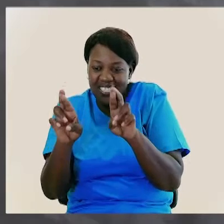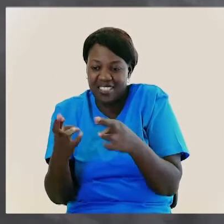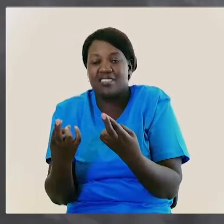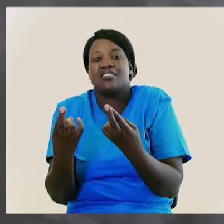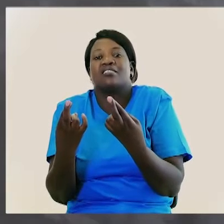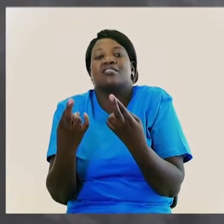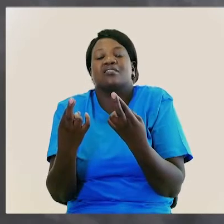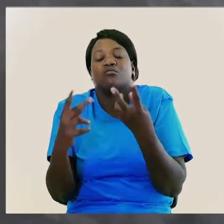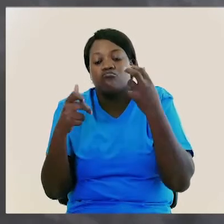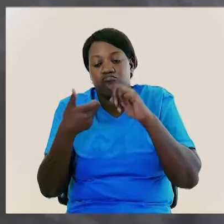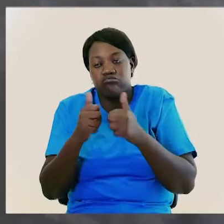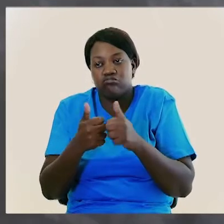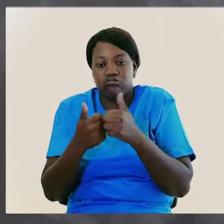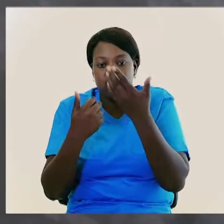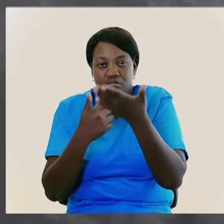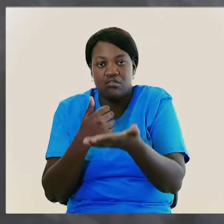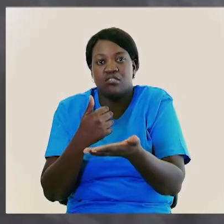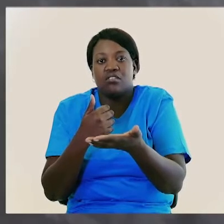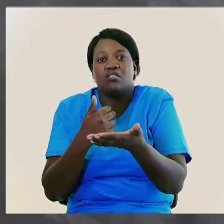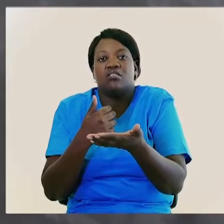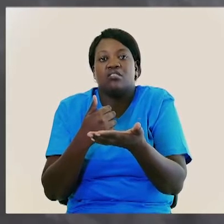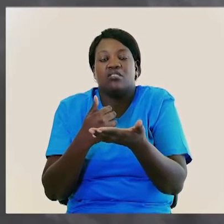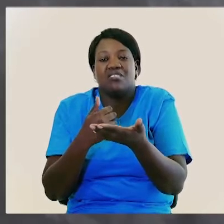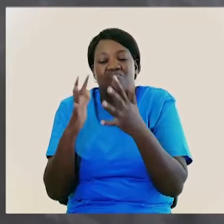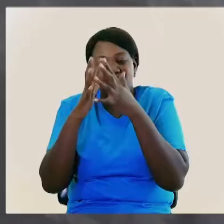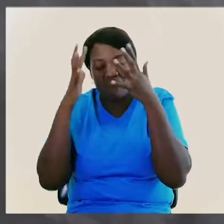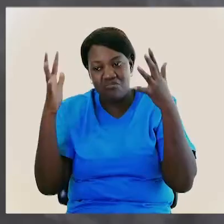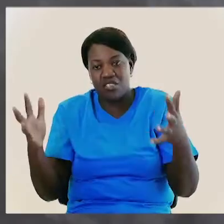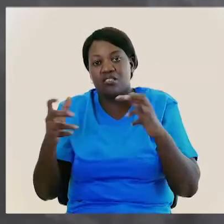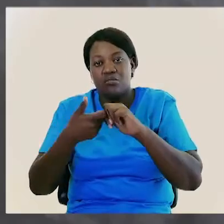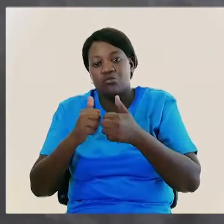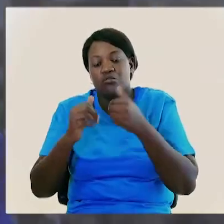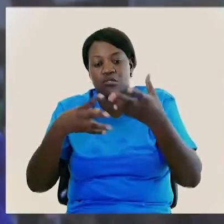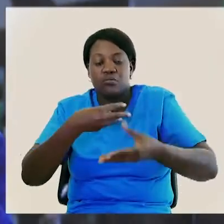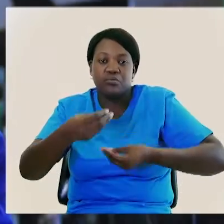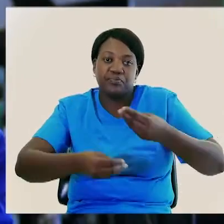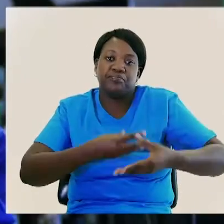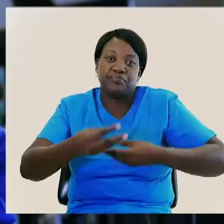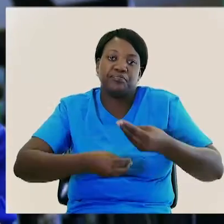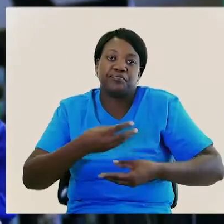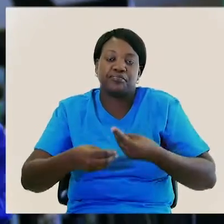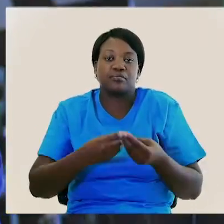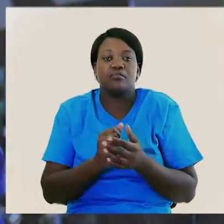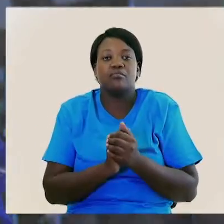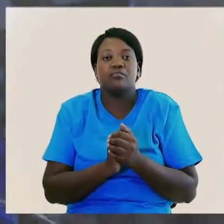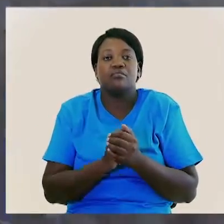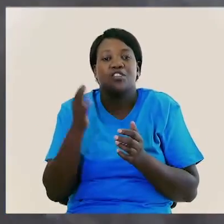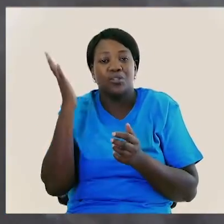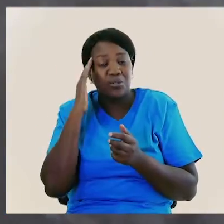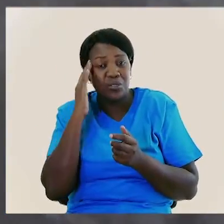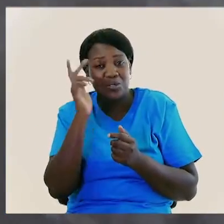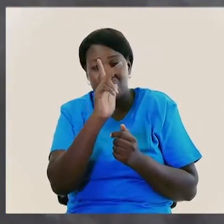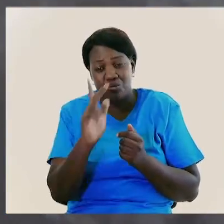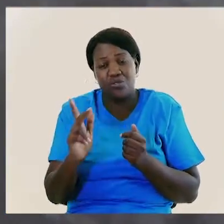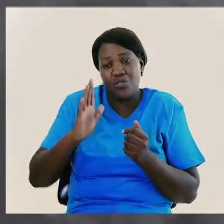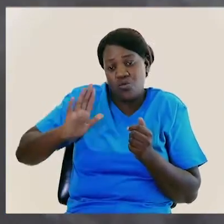scarcity problem, which is also referred to as the main problem of economics. We know that people do not